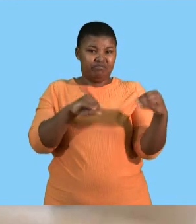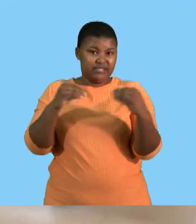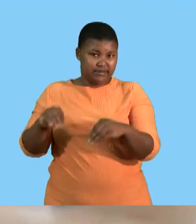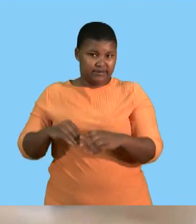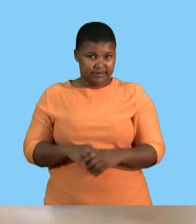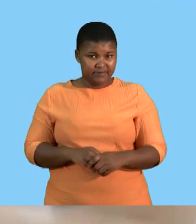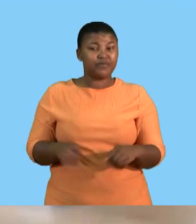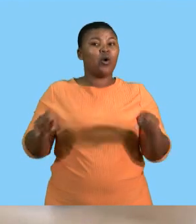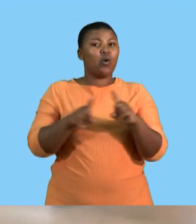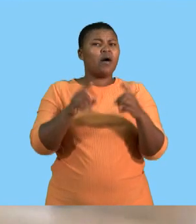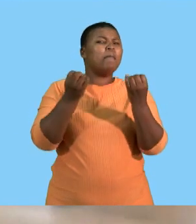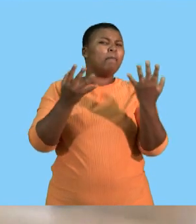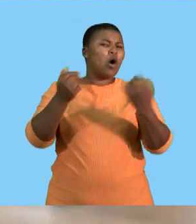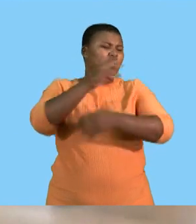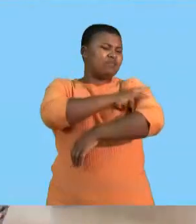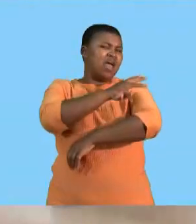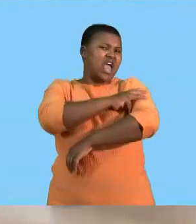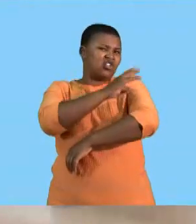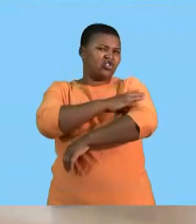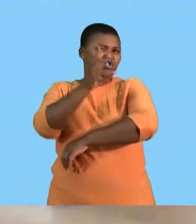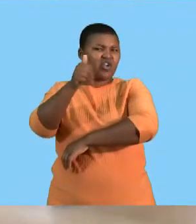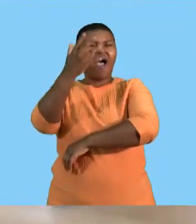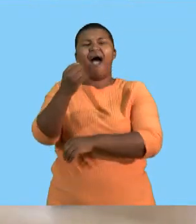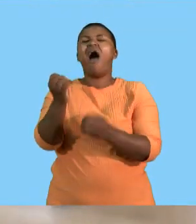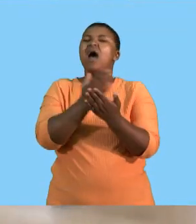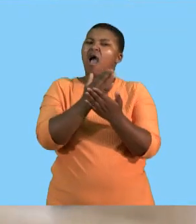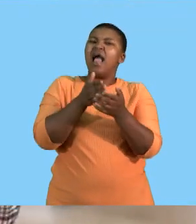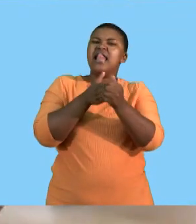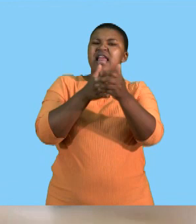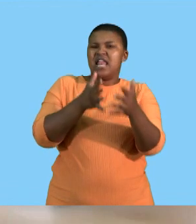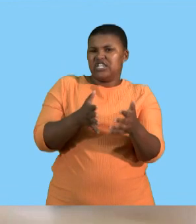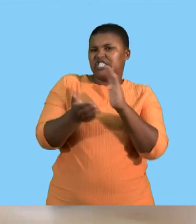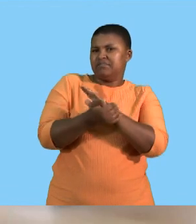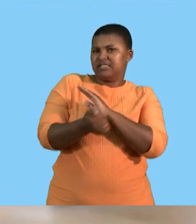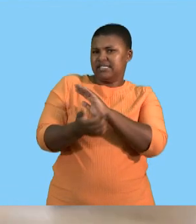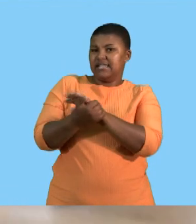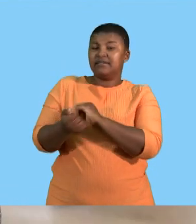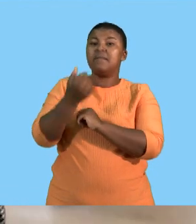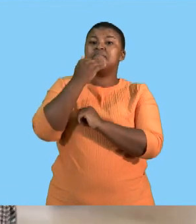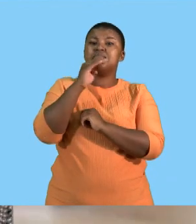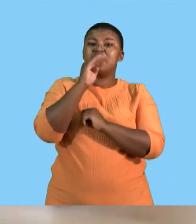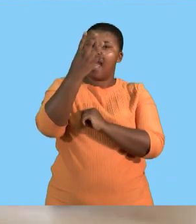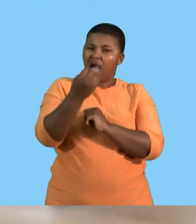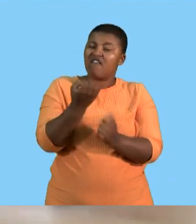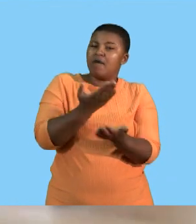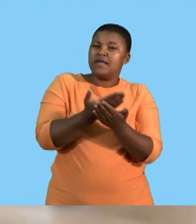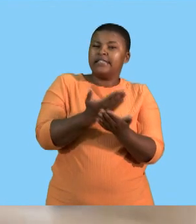And most managers have certain leadership skills. So they have the ability to